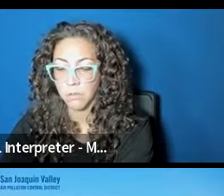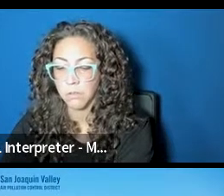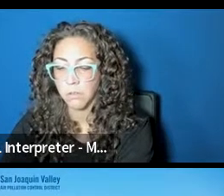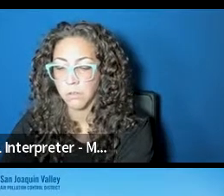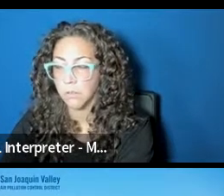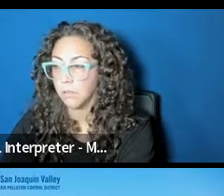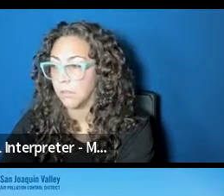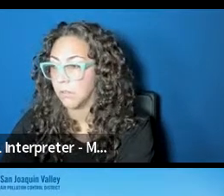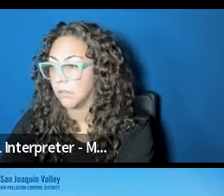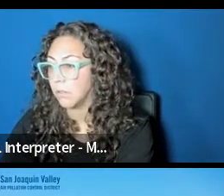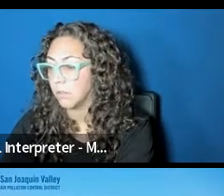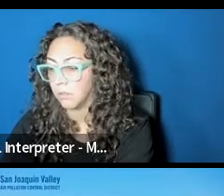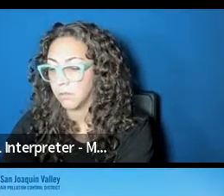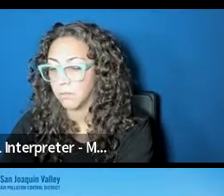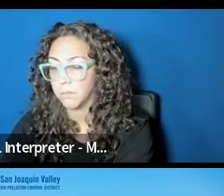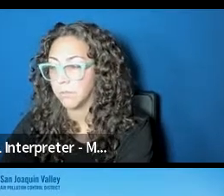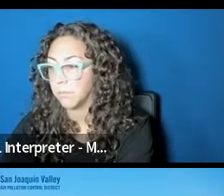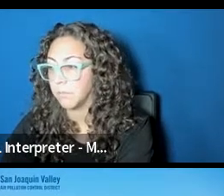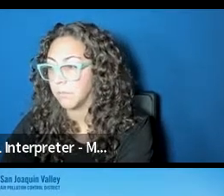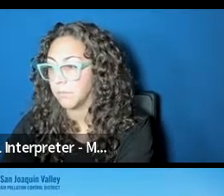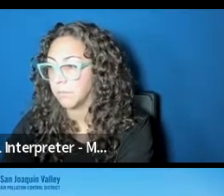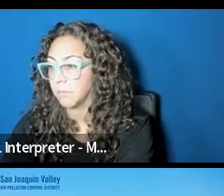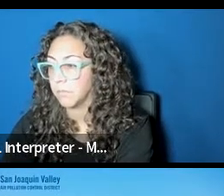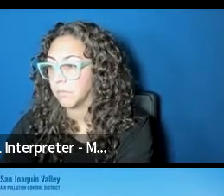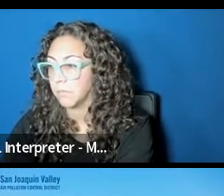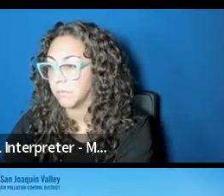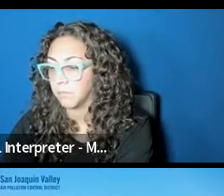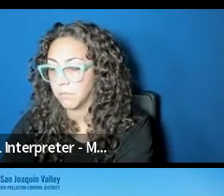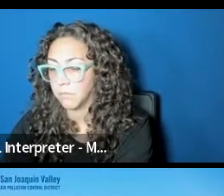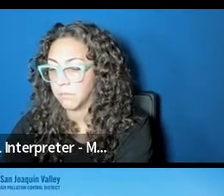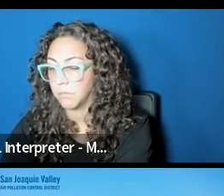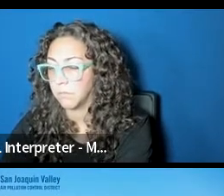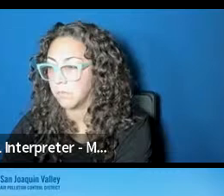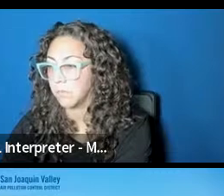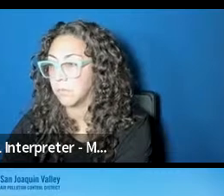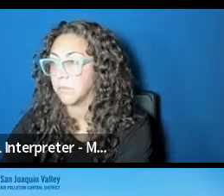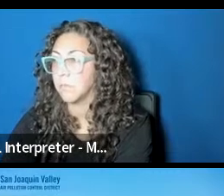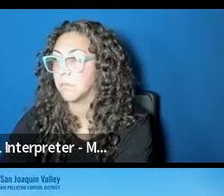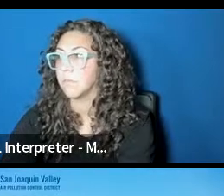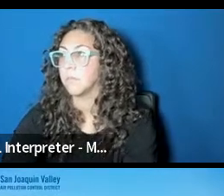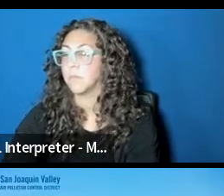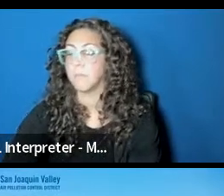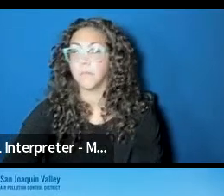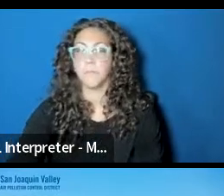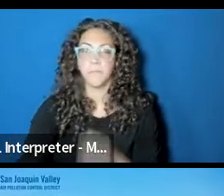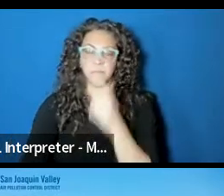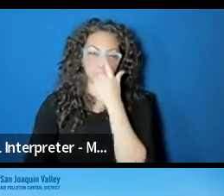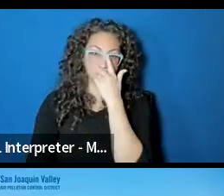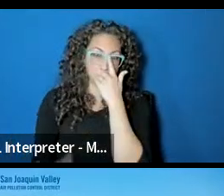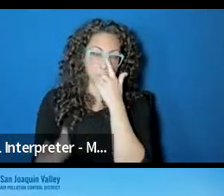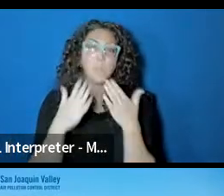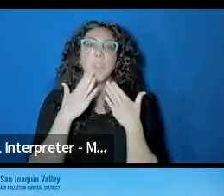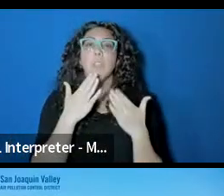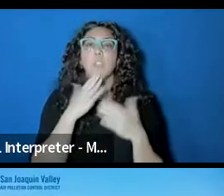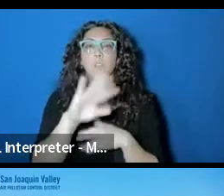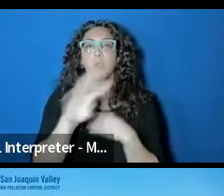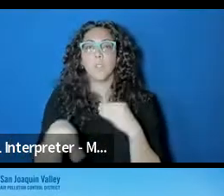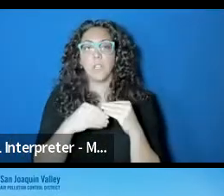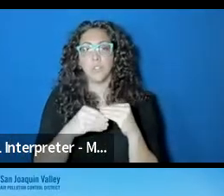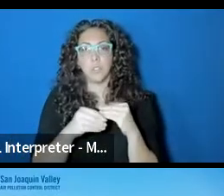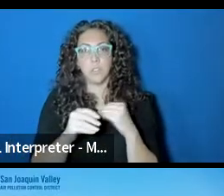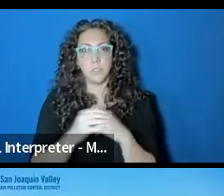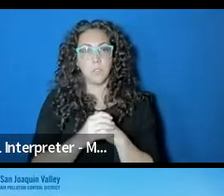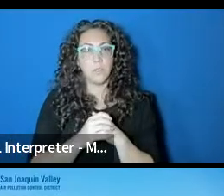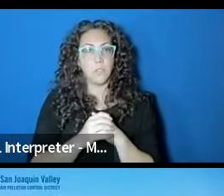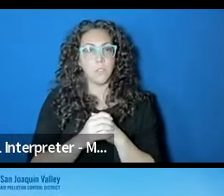Thank you, Debbie, for your reflections. And yeah, I think you're starting to wrap us up in this agenda item, but I'd